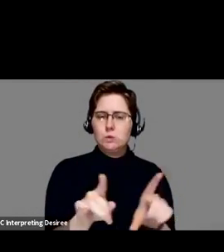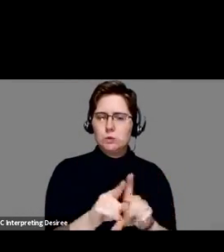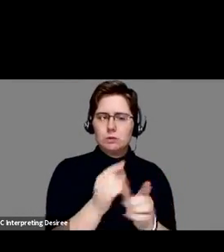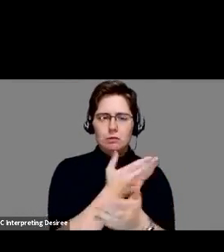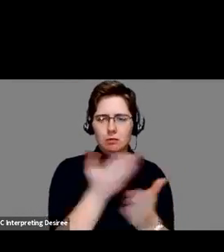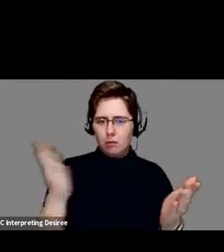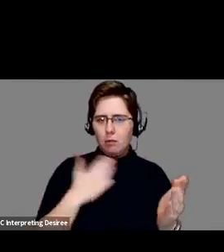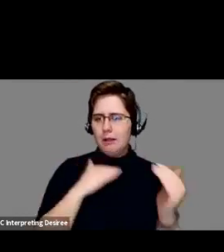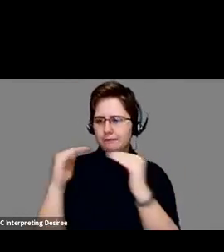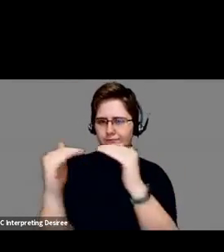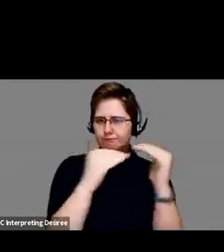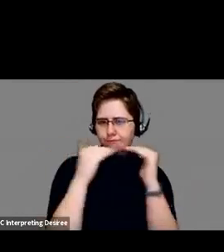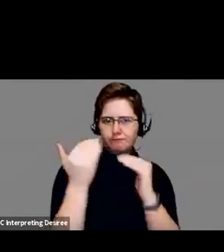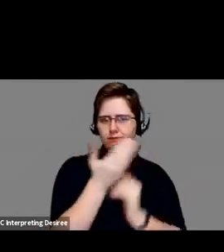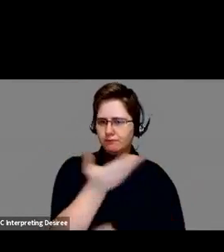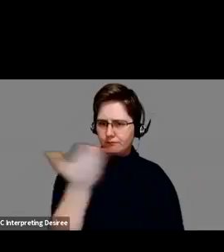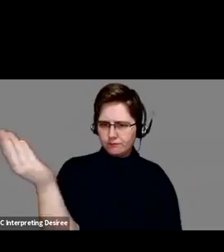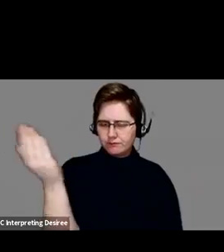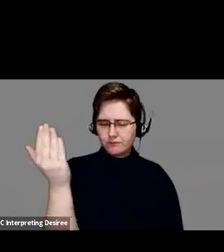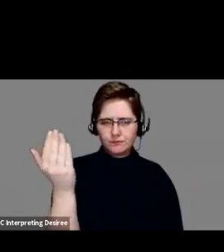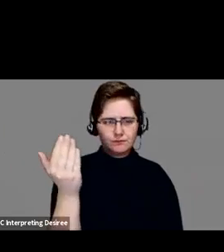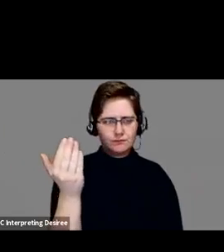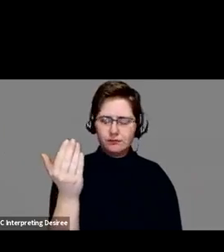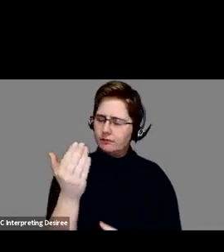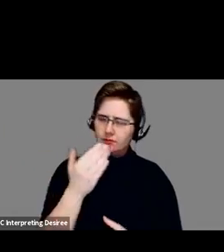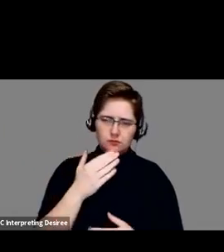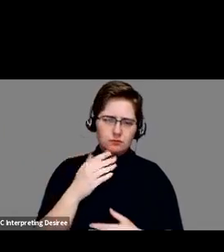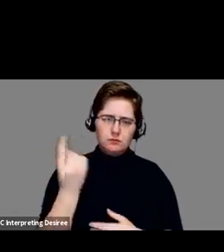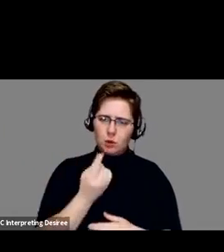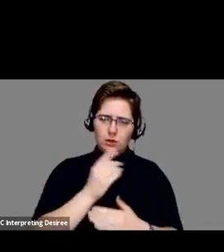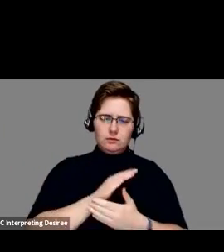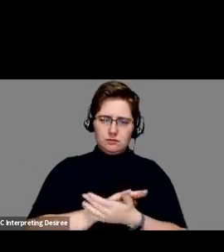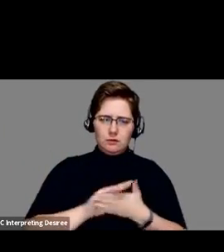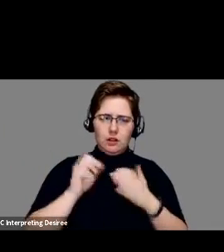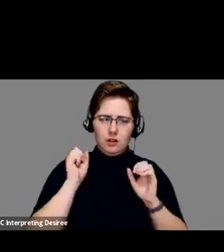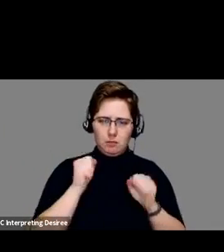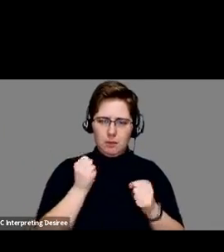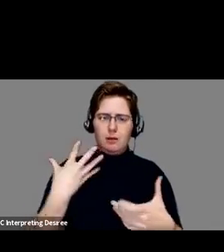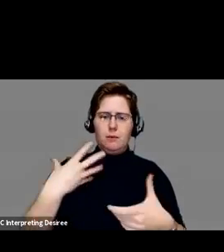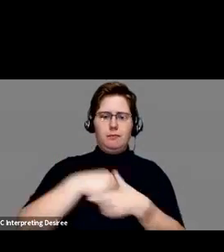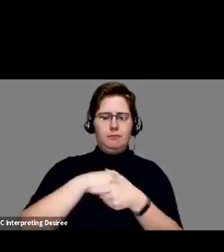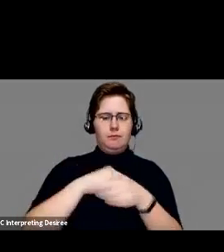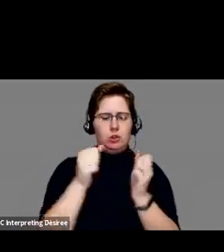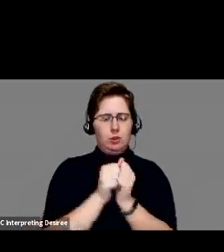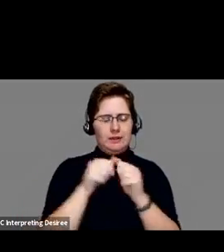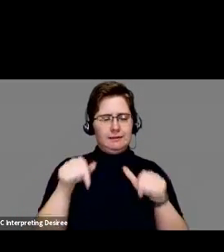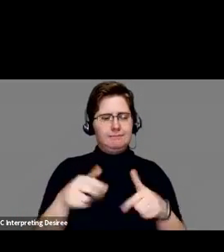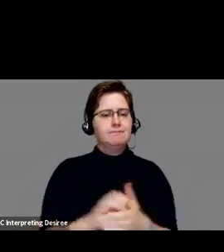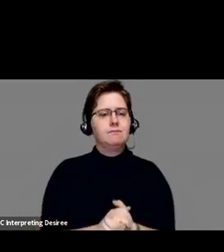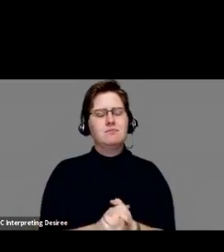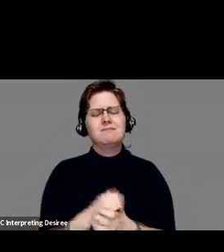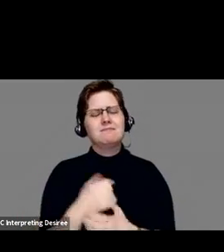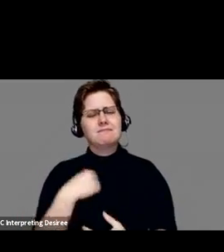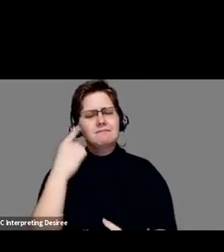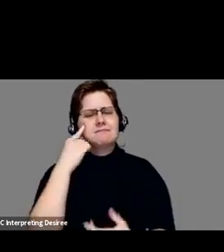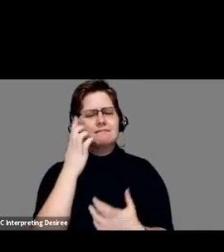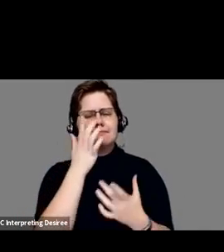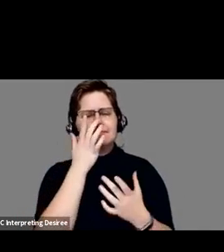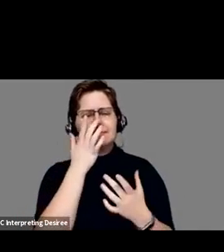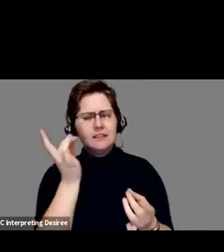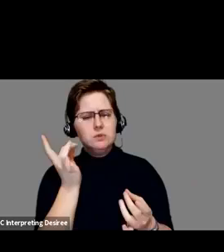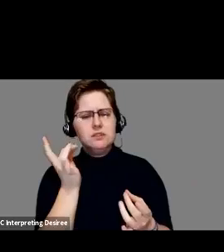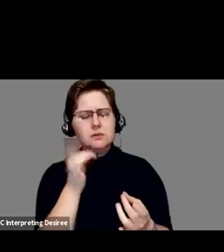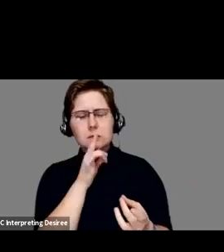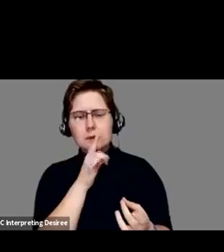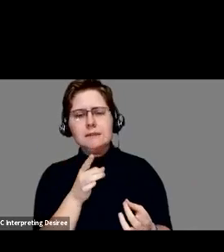my colleagues. It's a pleasure to be able to participate. I think it's interesting that